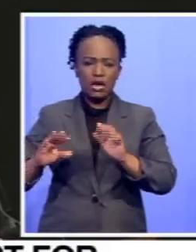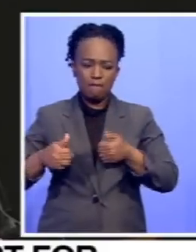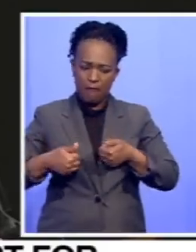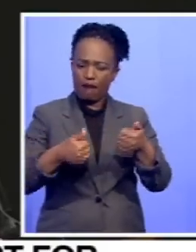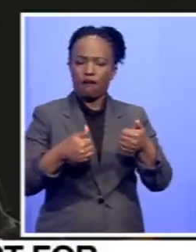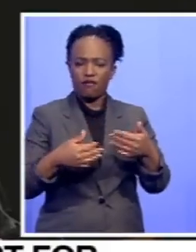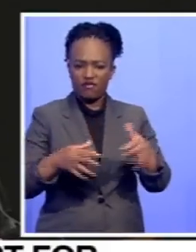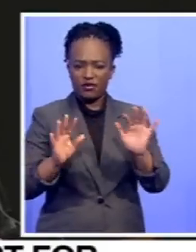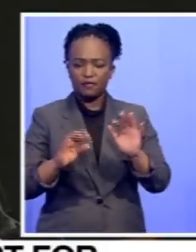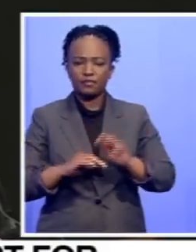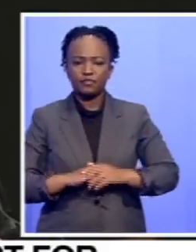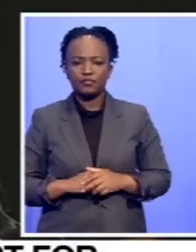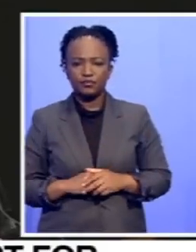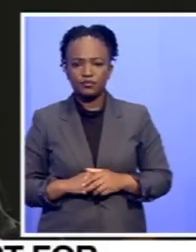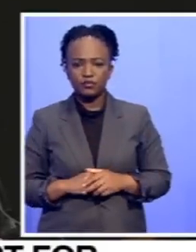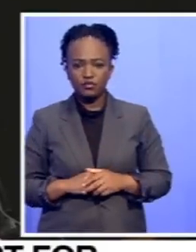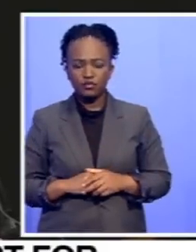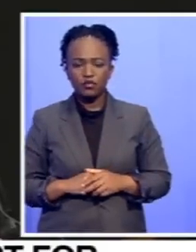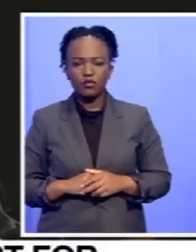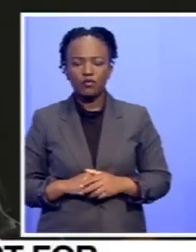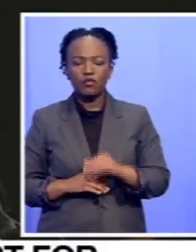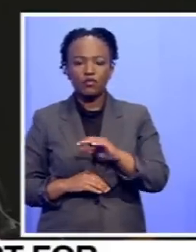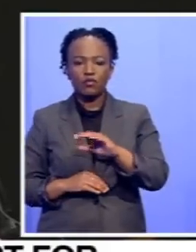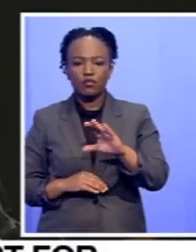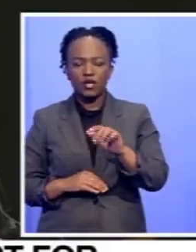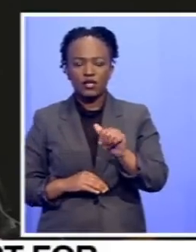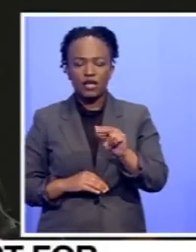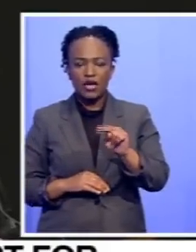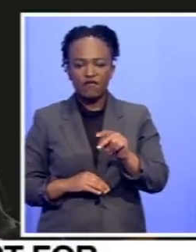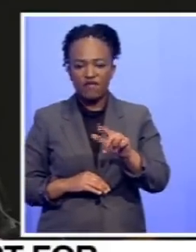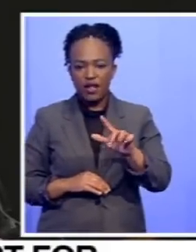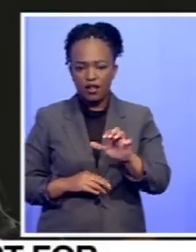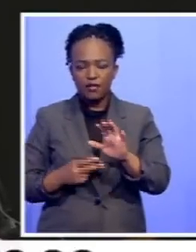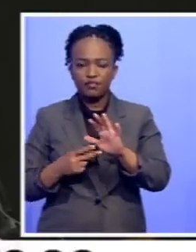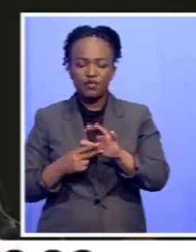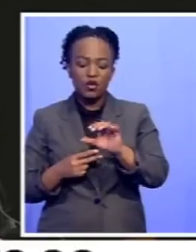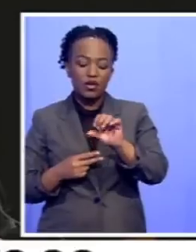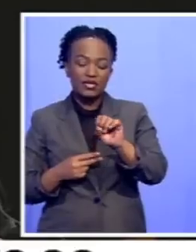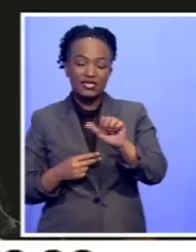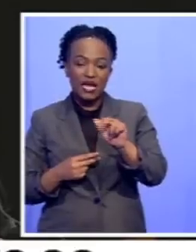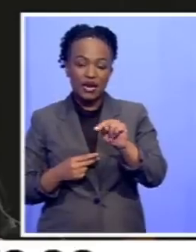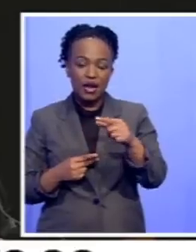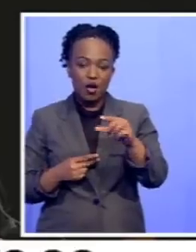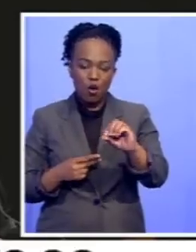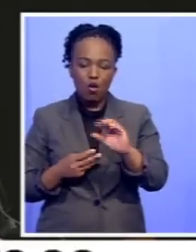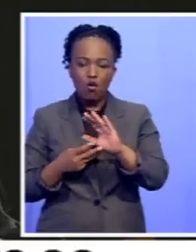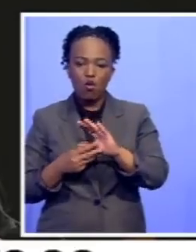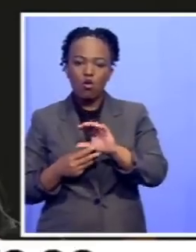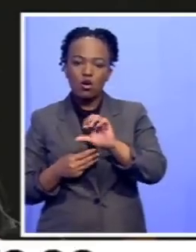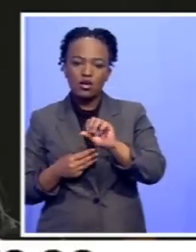thereto, Mr. Klingbeil, Colonel Bronkhorst, Colonel Sianejo, and Warrant Officer Smith, and showed a